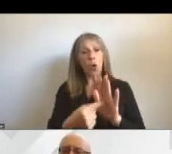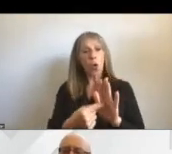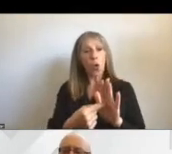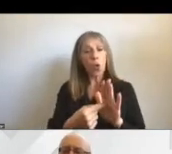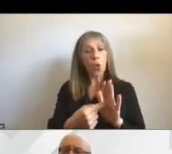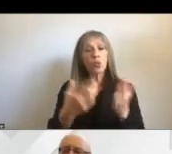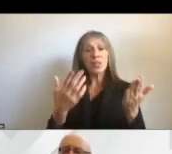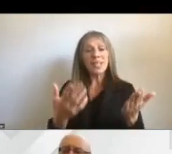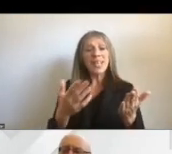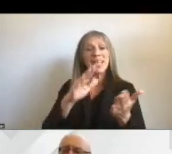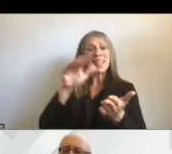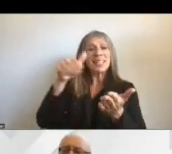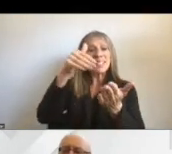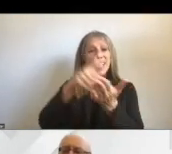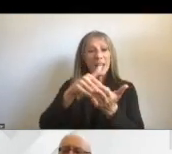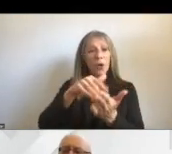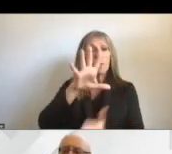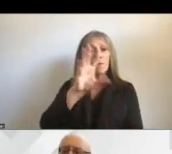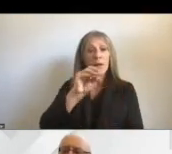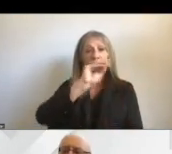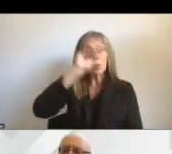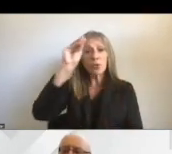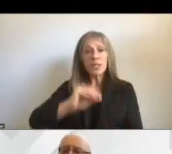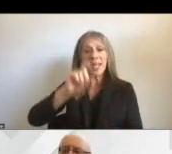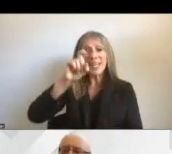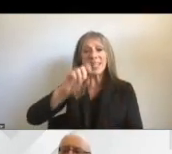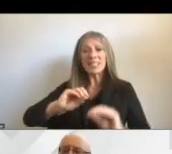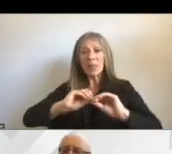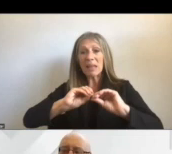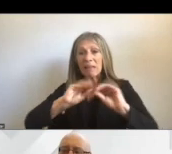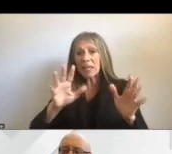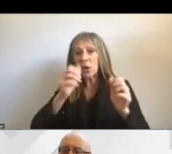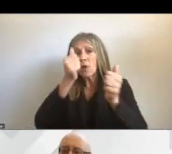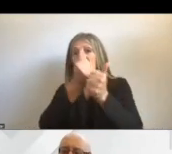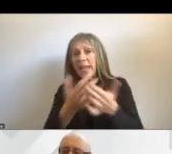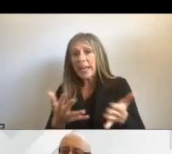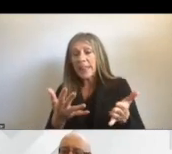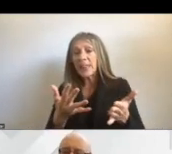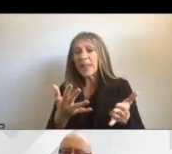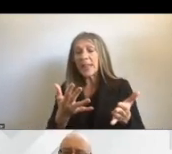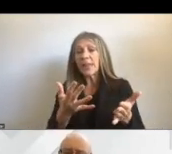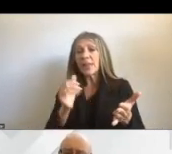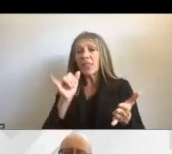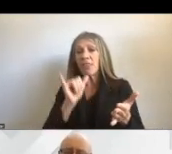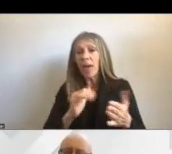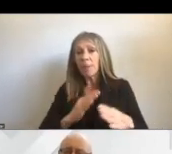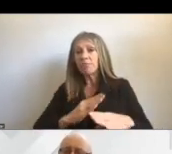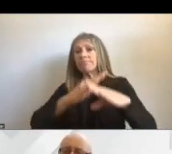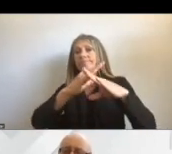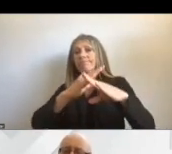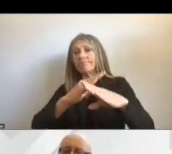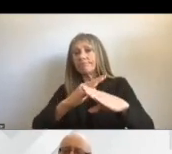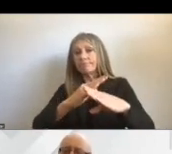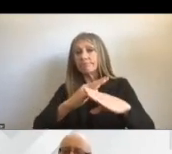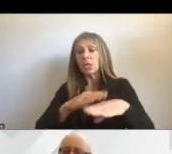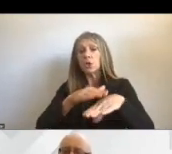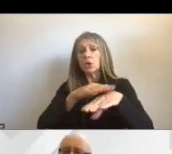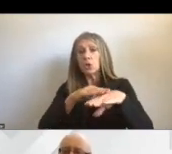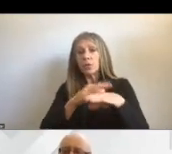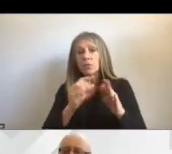either located at one end of the seat or so as not to overlap the area within the 18 inches of the front edge of the